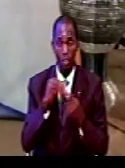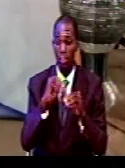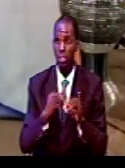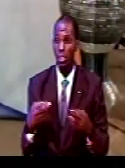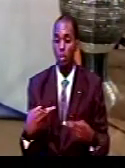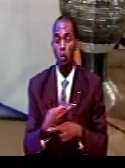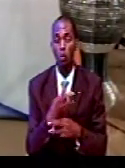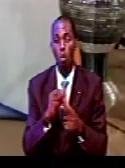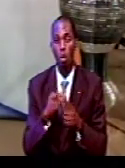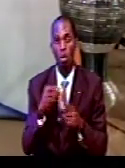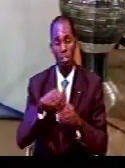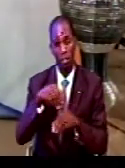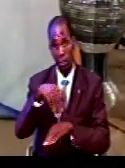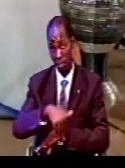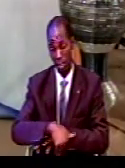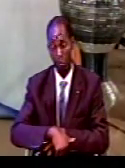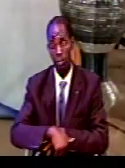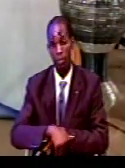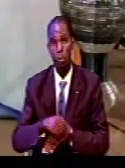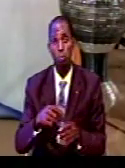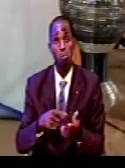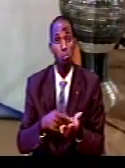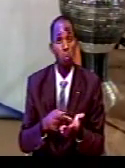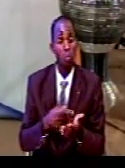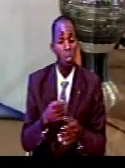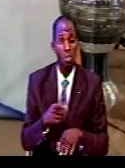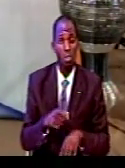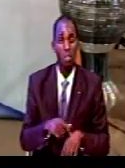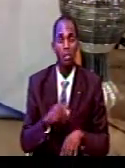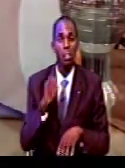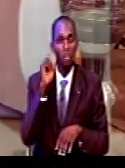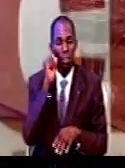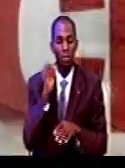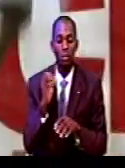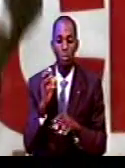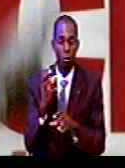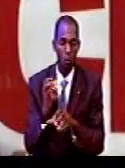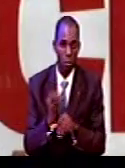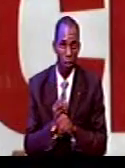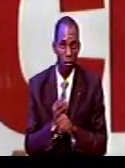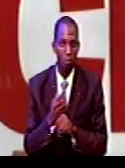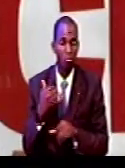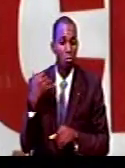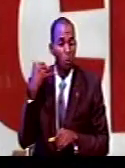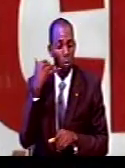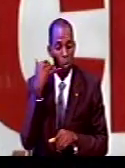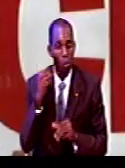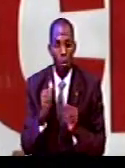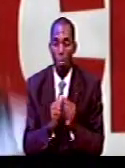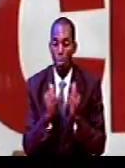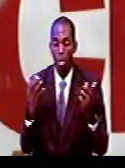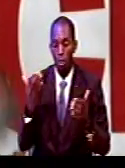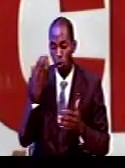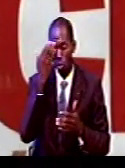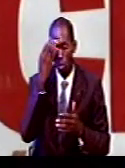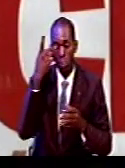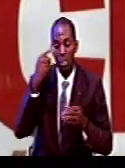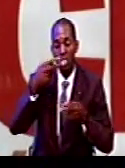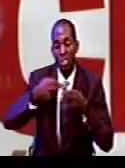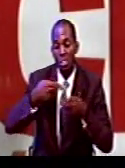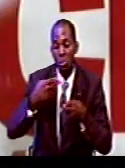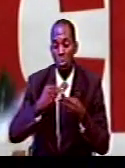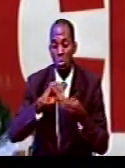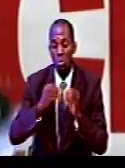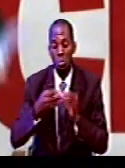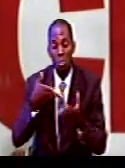glasses, especially inside room like this or in the night under electricity. Sometimes I can receive call without